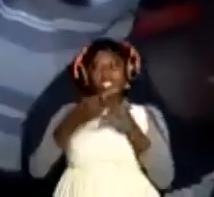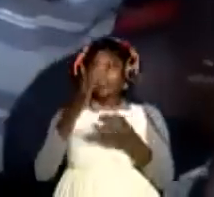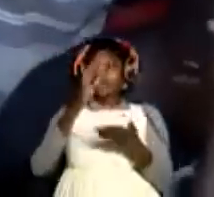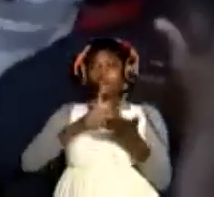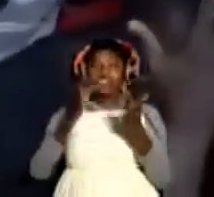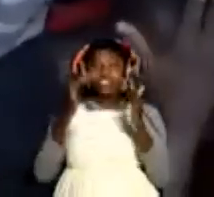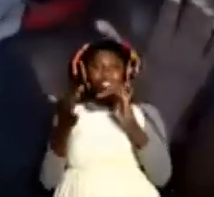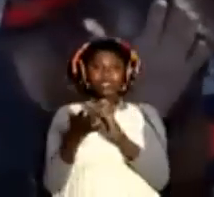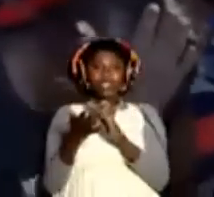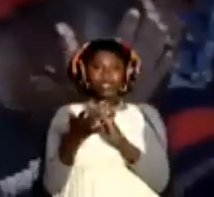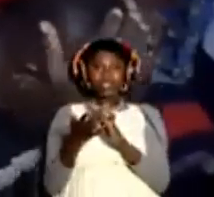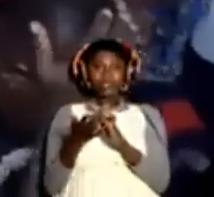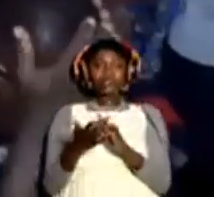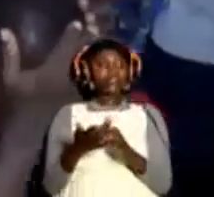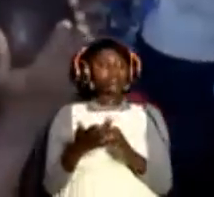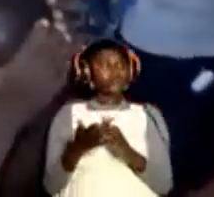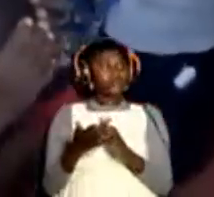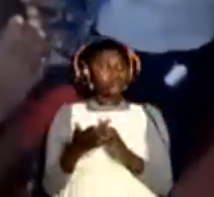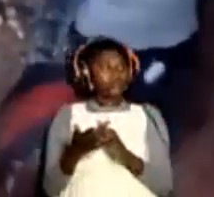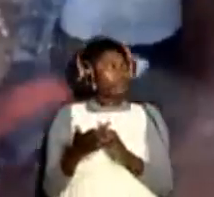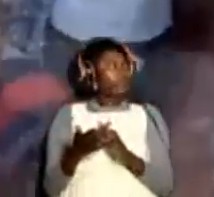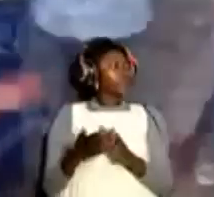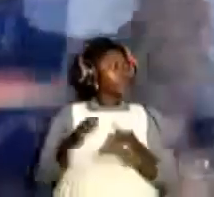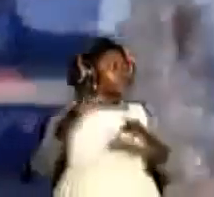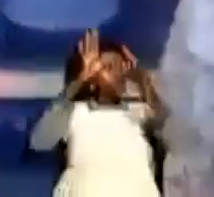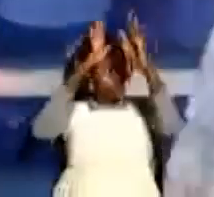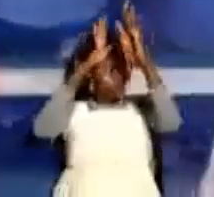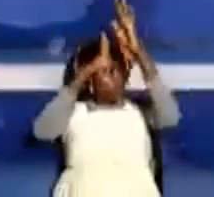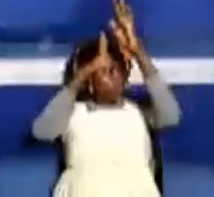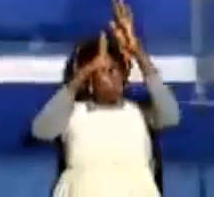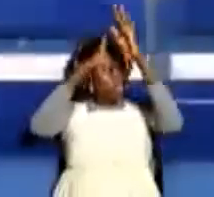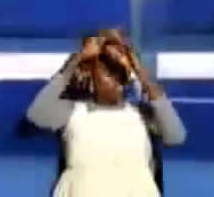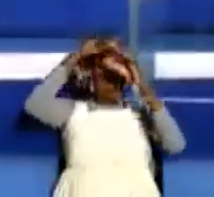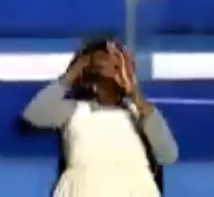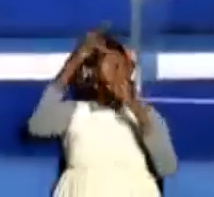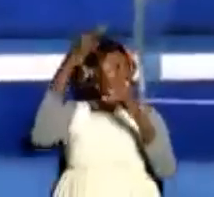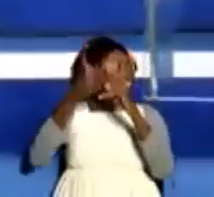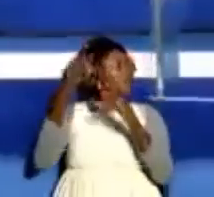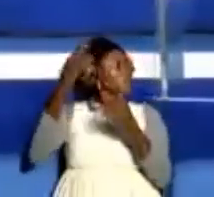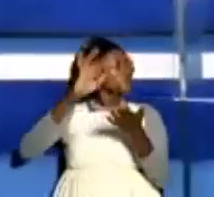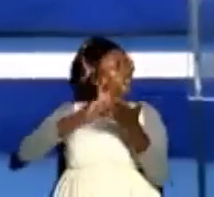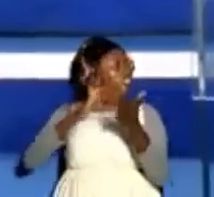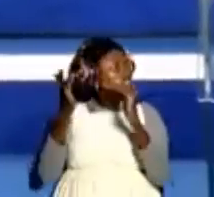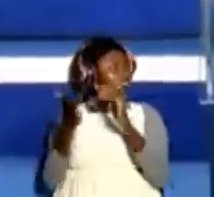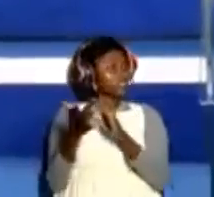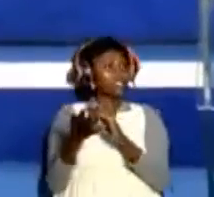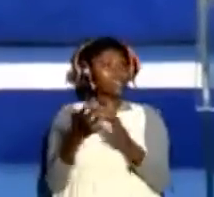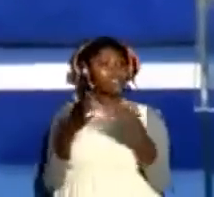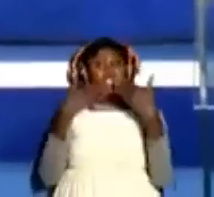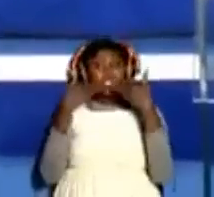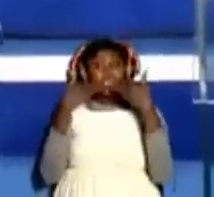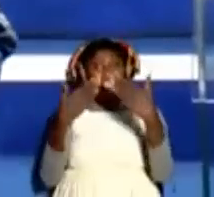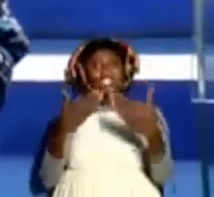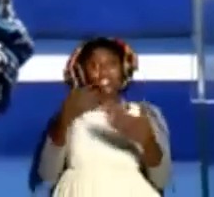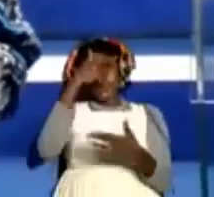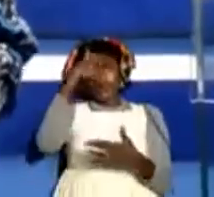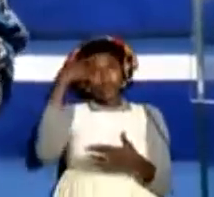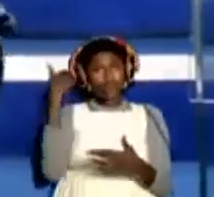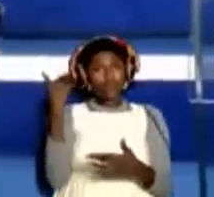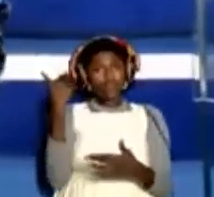Jesus. Amen. Yes, sir. Yes, sir. Father, in the name of Jesus, thank you